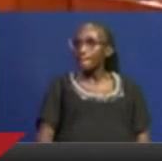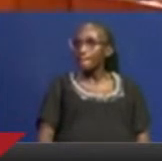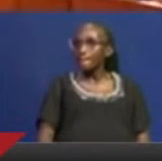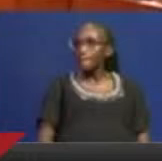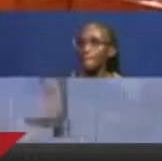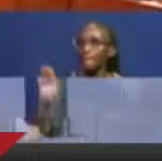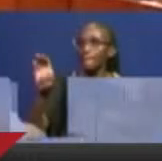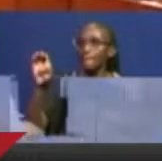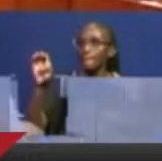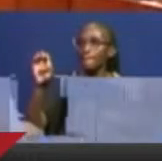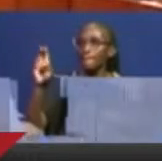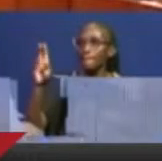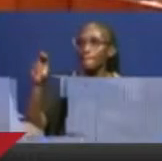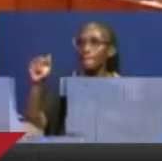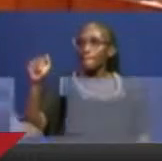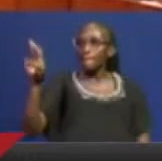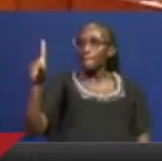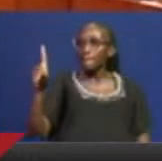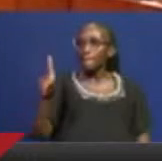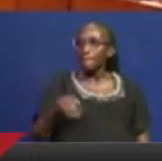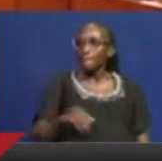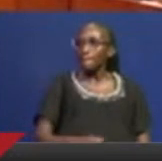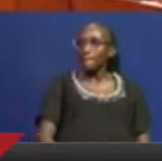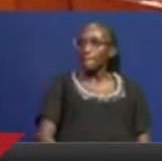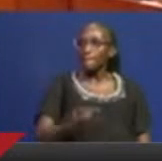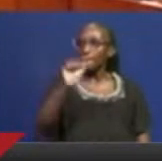Ikani, Bernard Chinali Masaka.